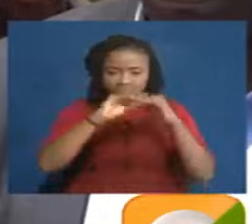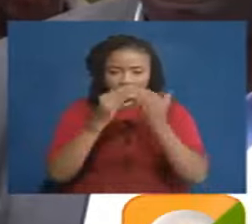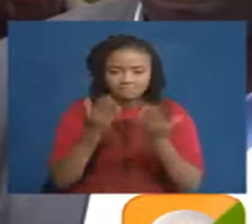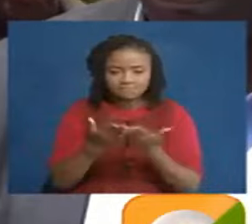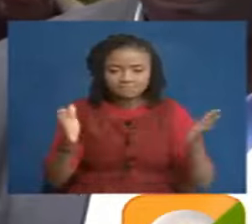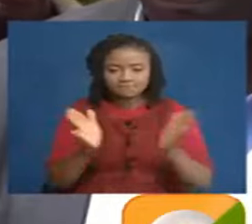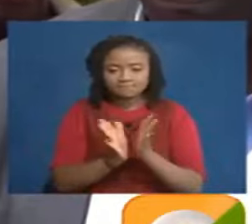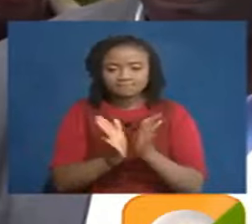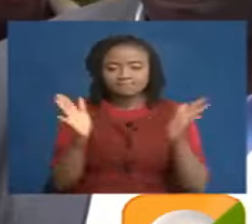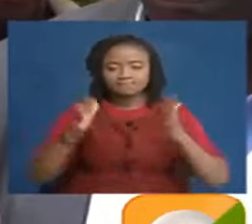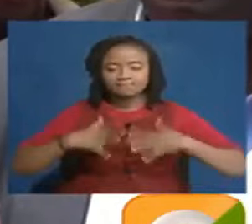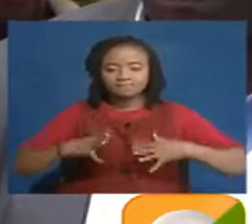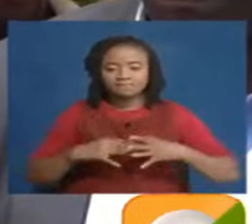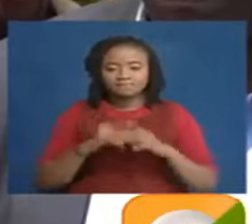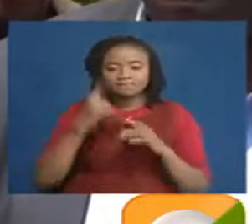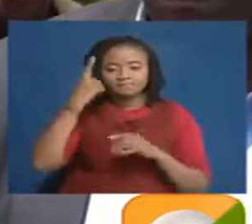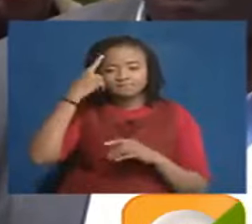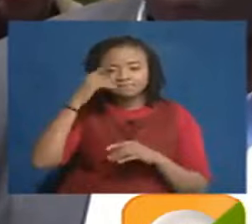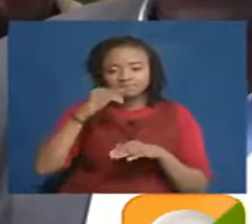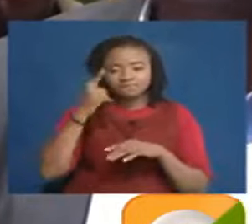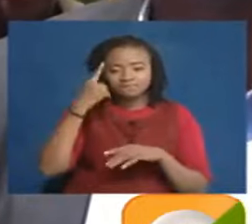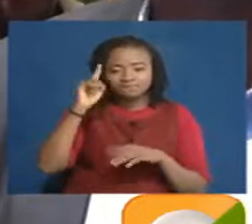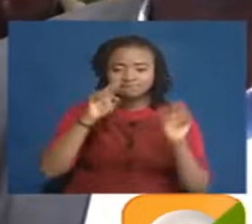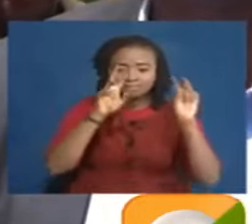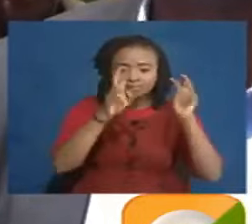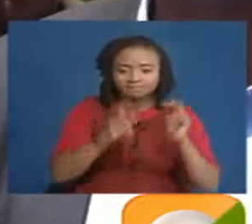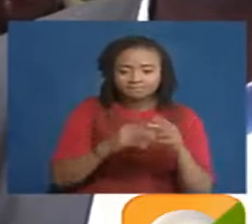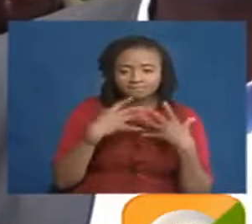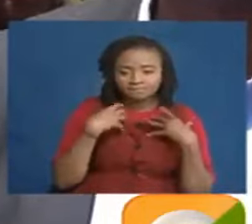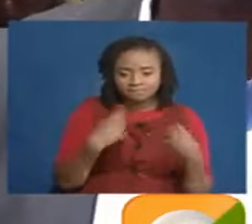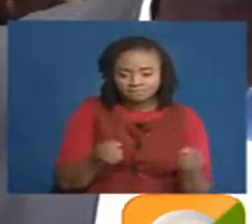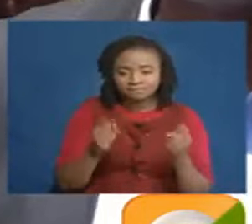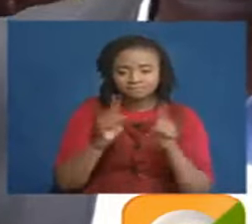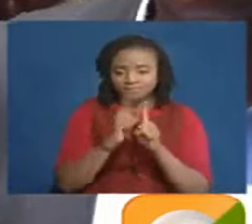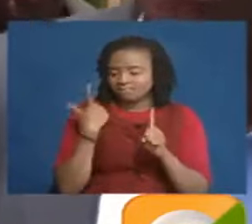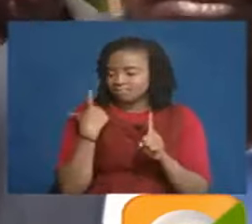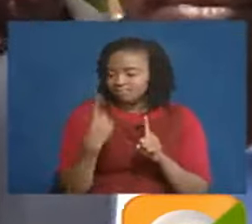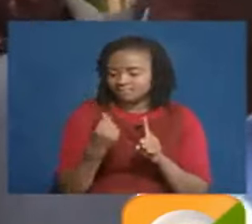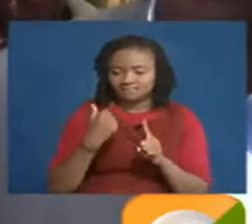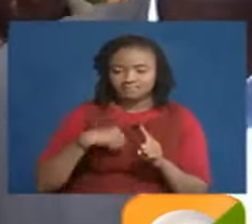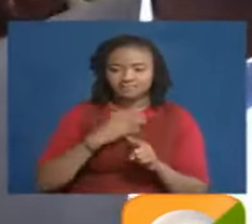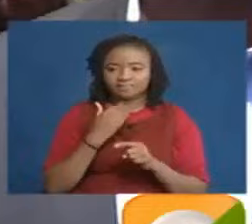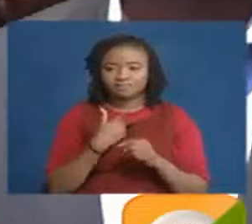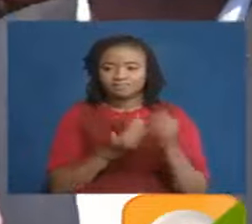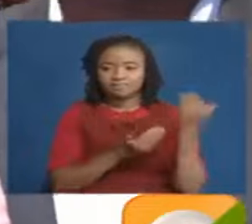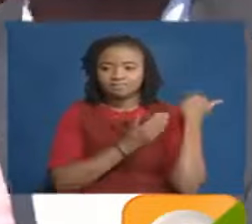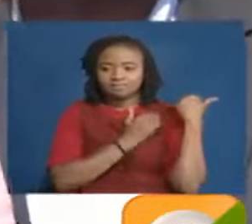on matters health, and more so recently we were tasked with the